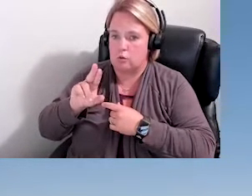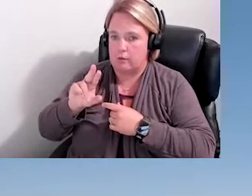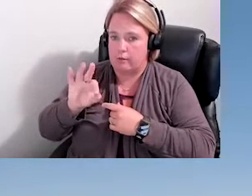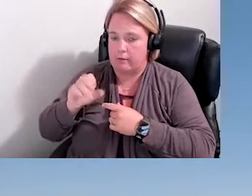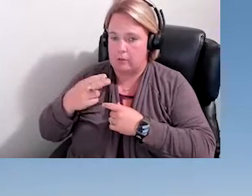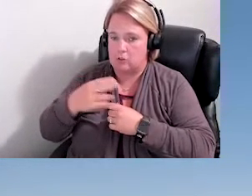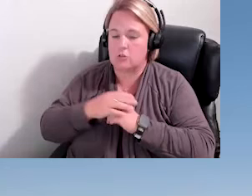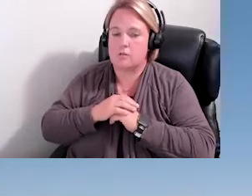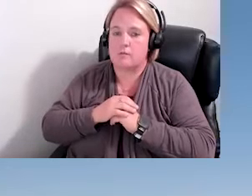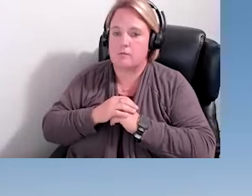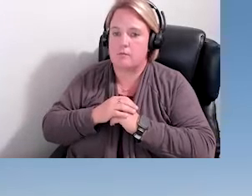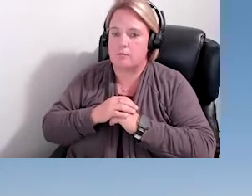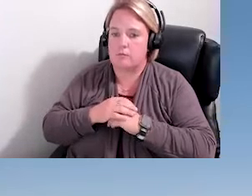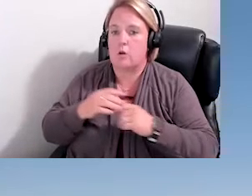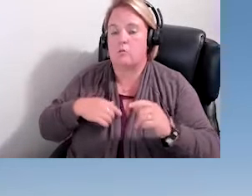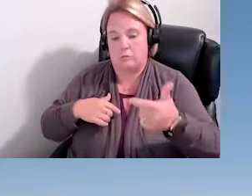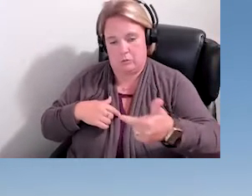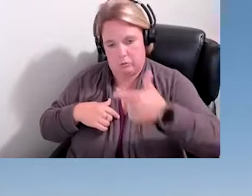Okay. So I'm back.